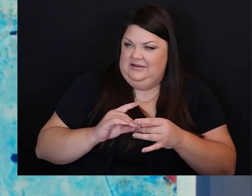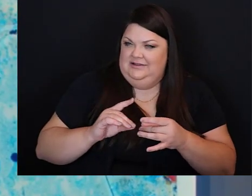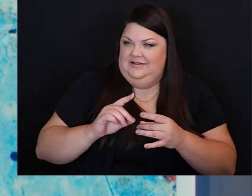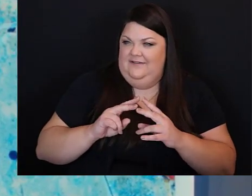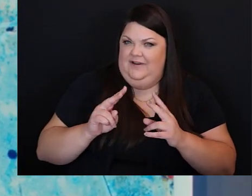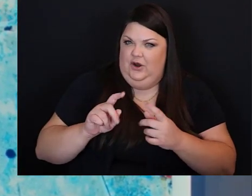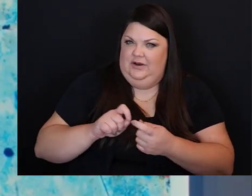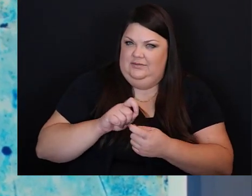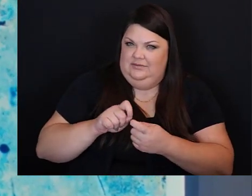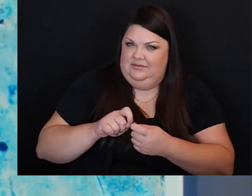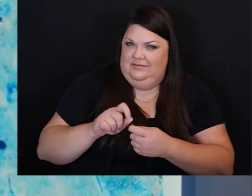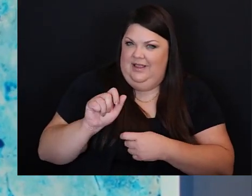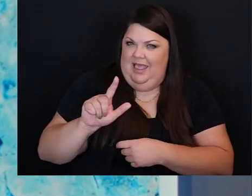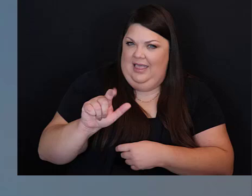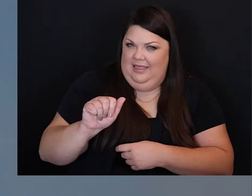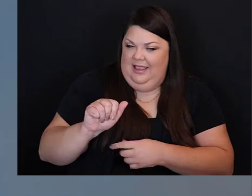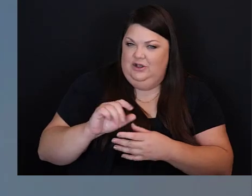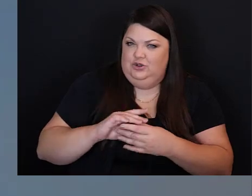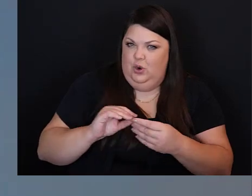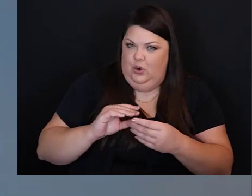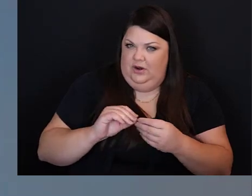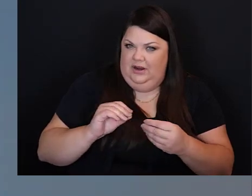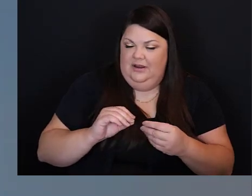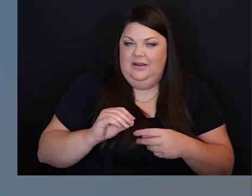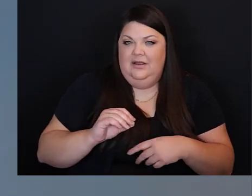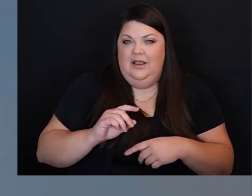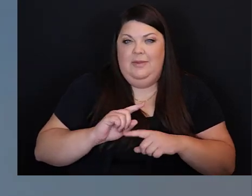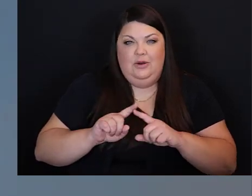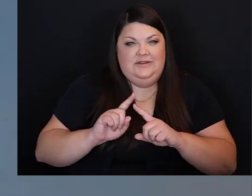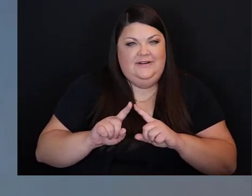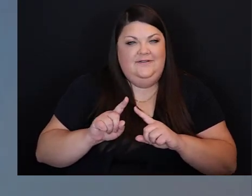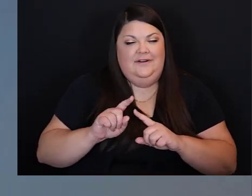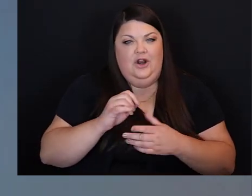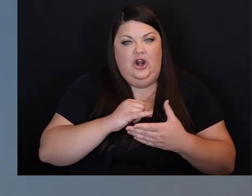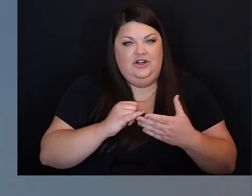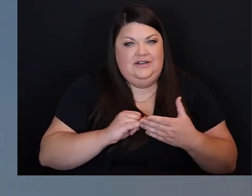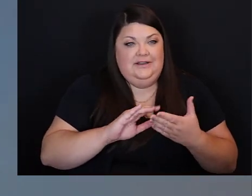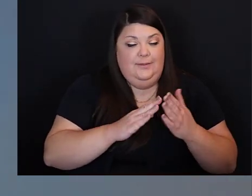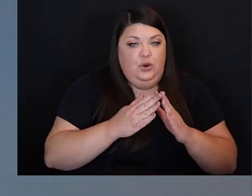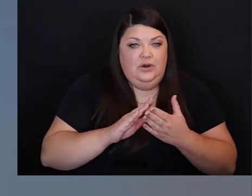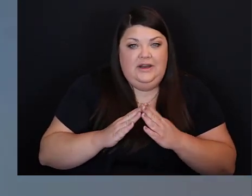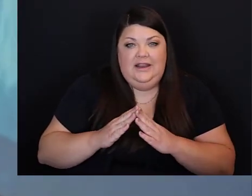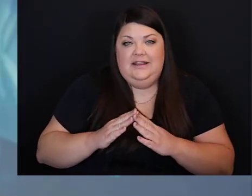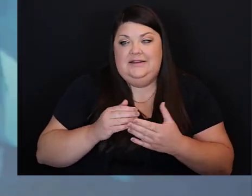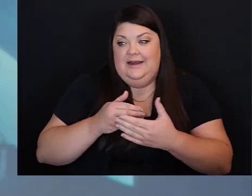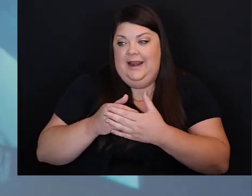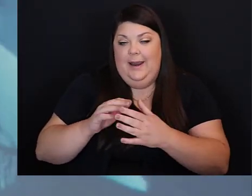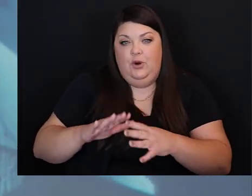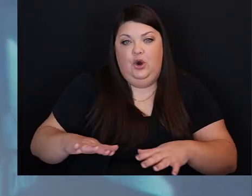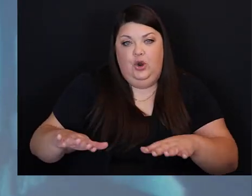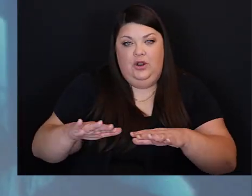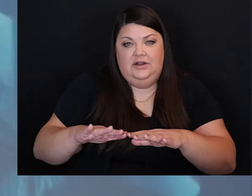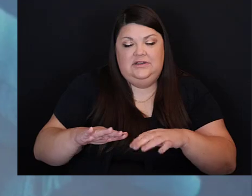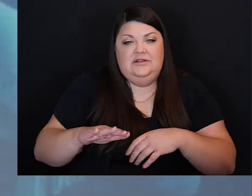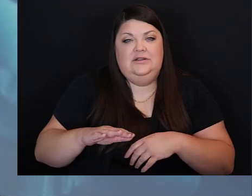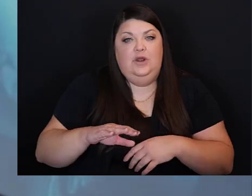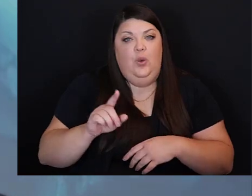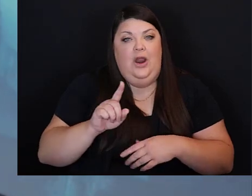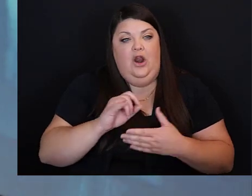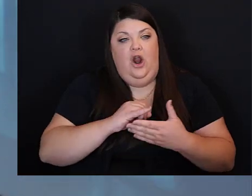that sense about different artistic communities, different neighborhoods in LA where artists